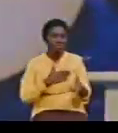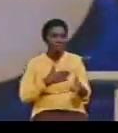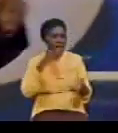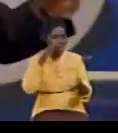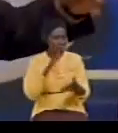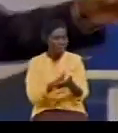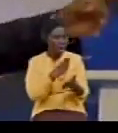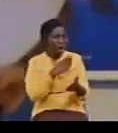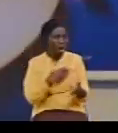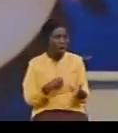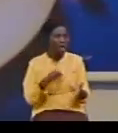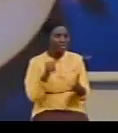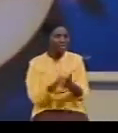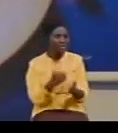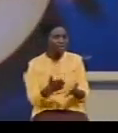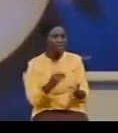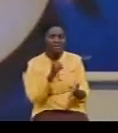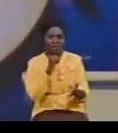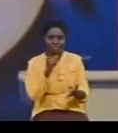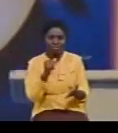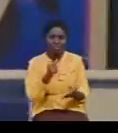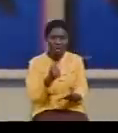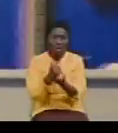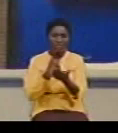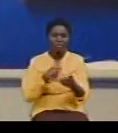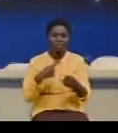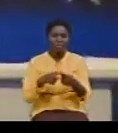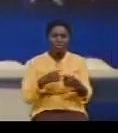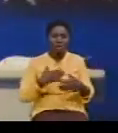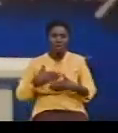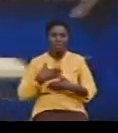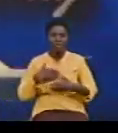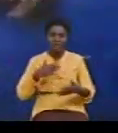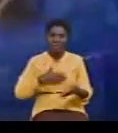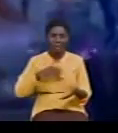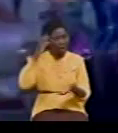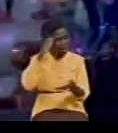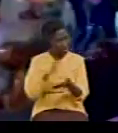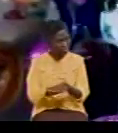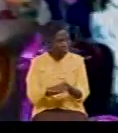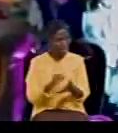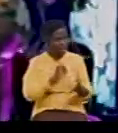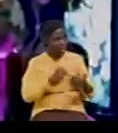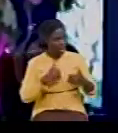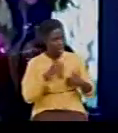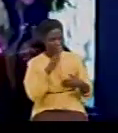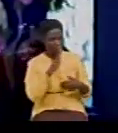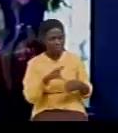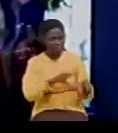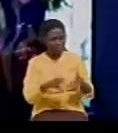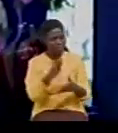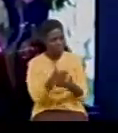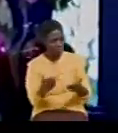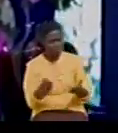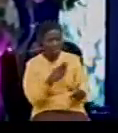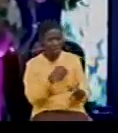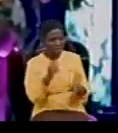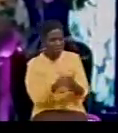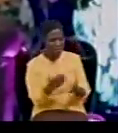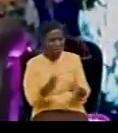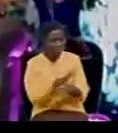make me to enjoy my husband. I've been doing something, and the thing does not give me